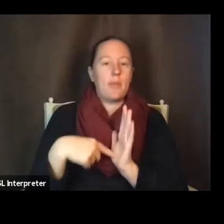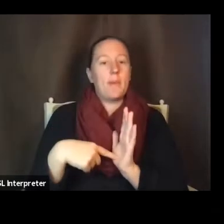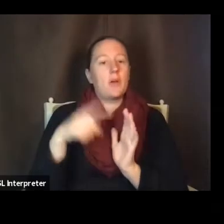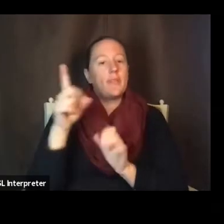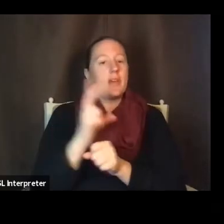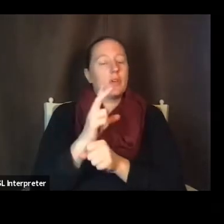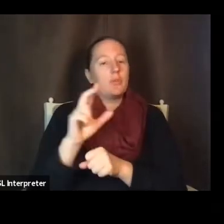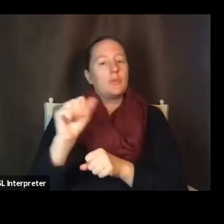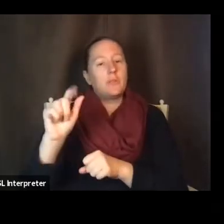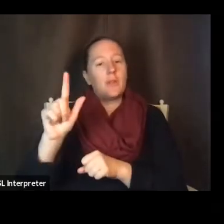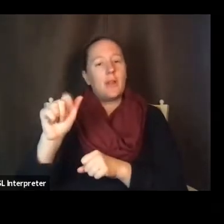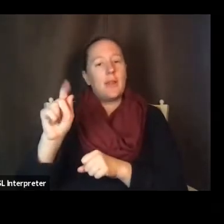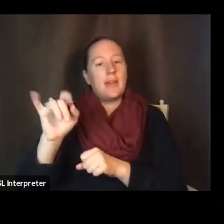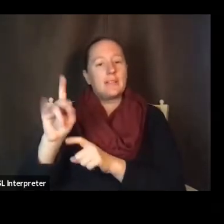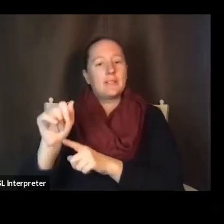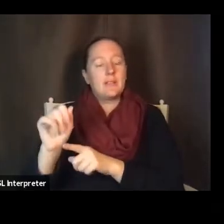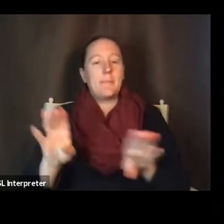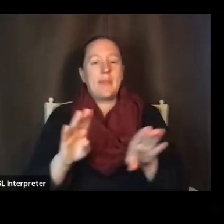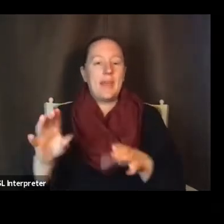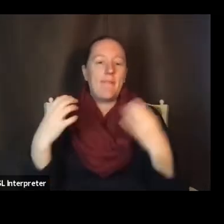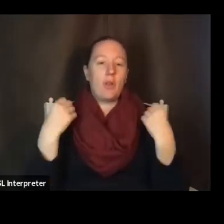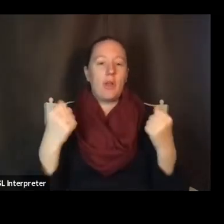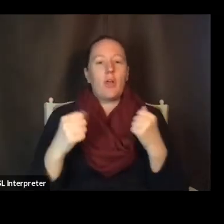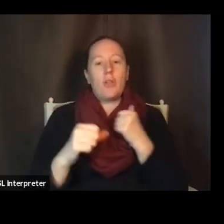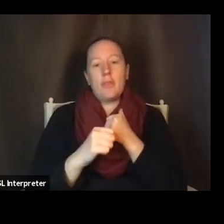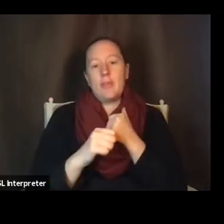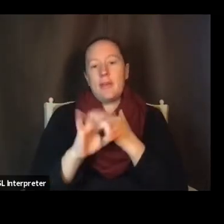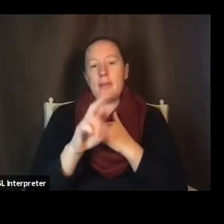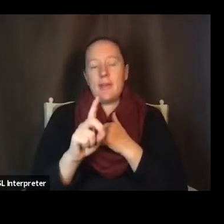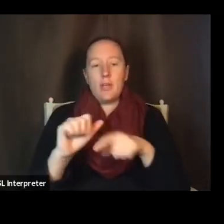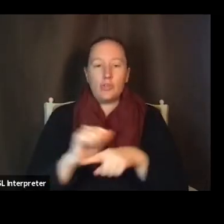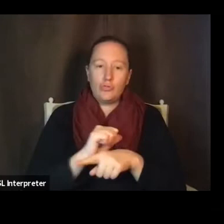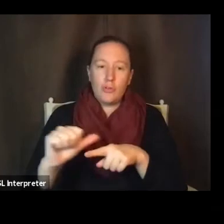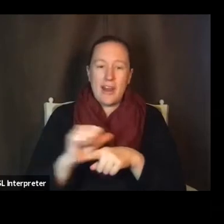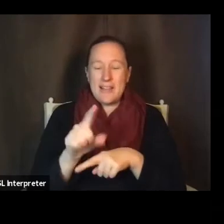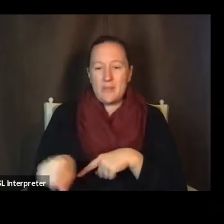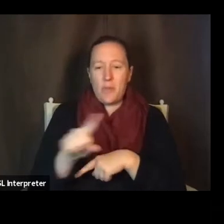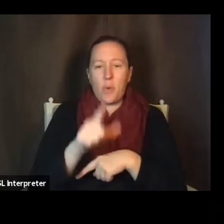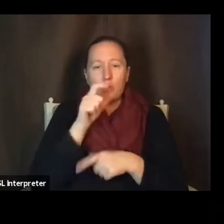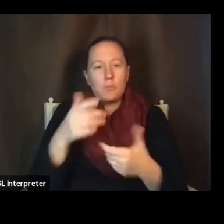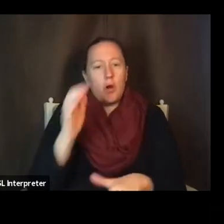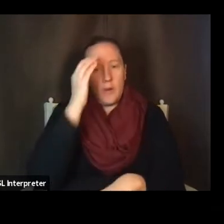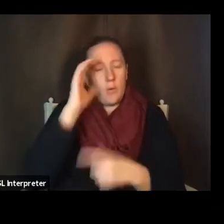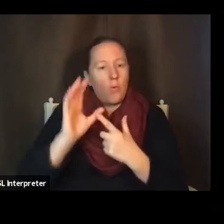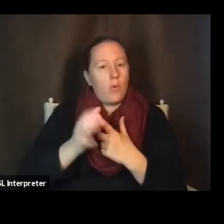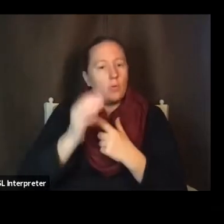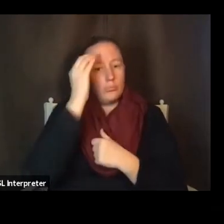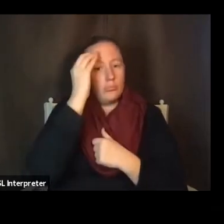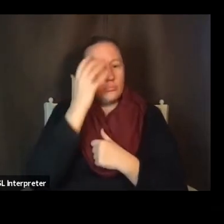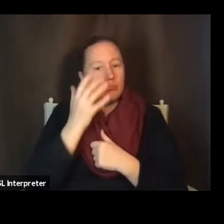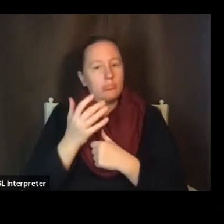which is called the Behavioral Health Aid, which trains community members that have cultural relevancy to the community, often look like the